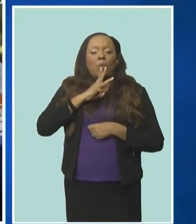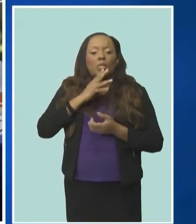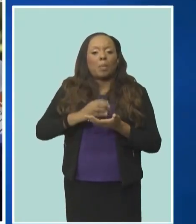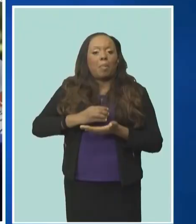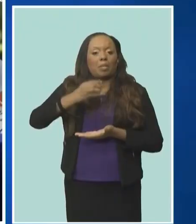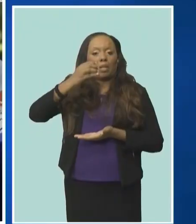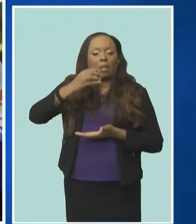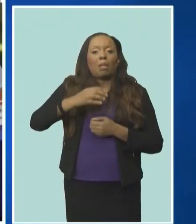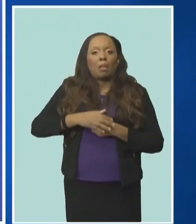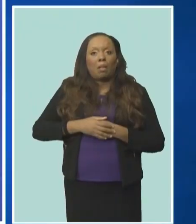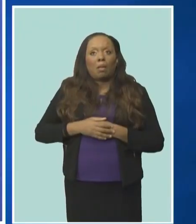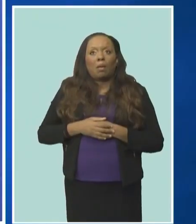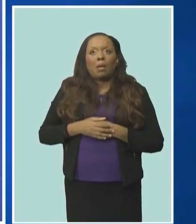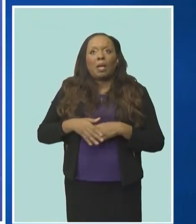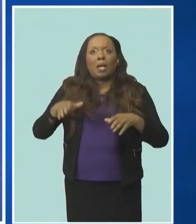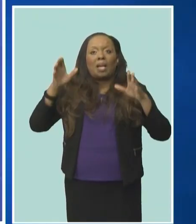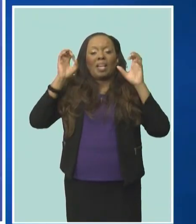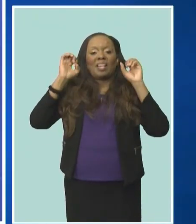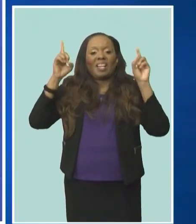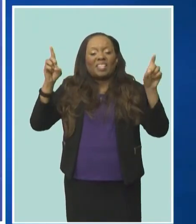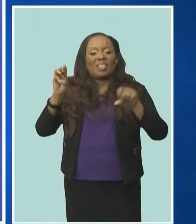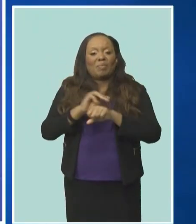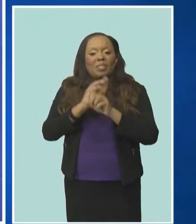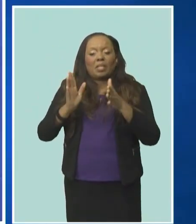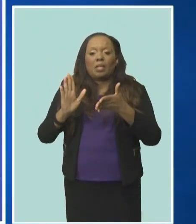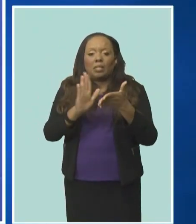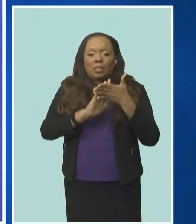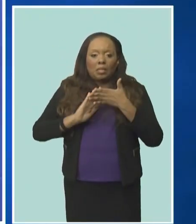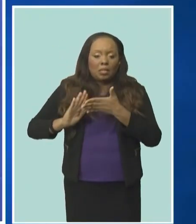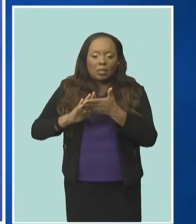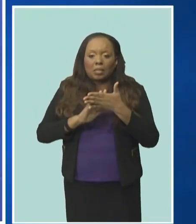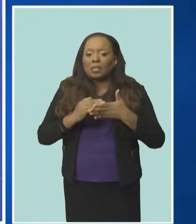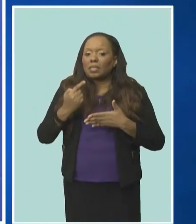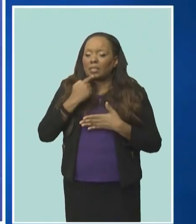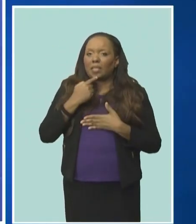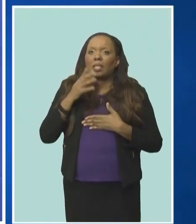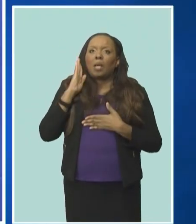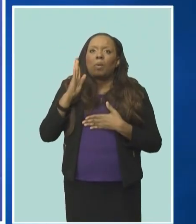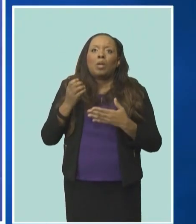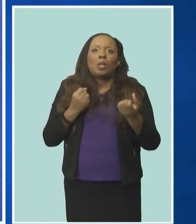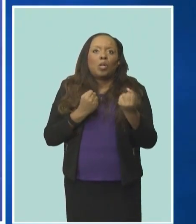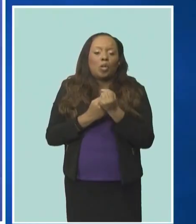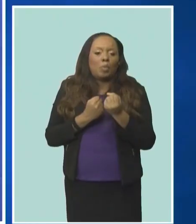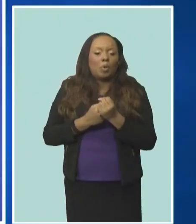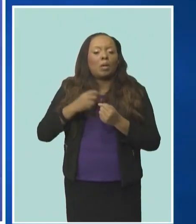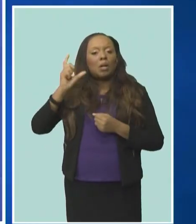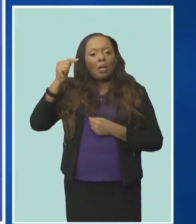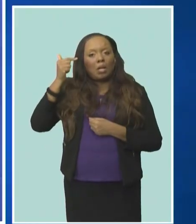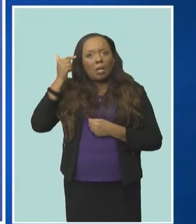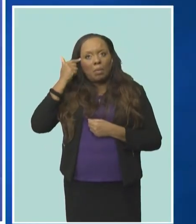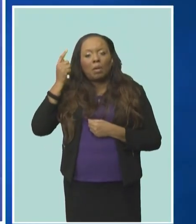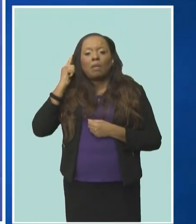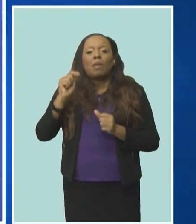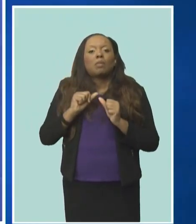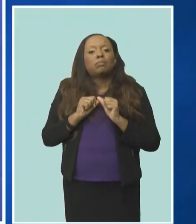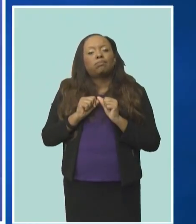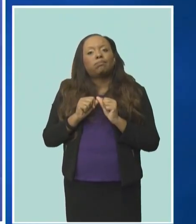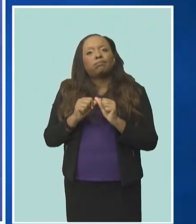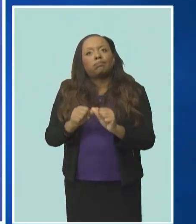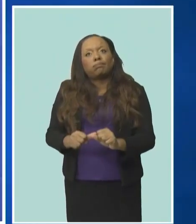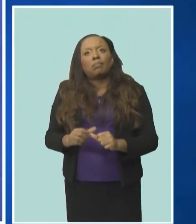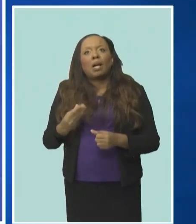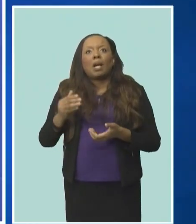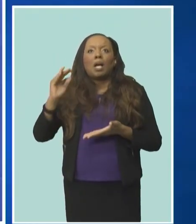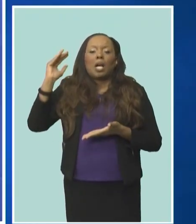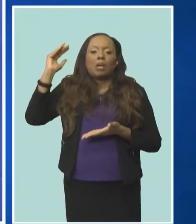Education Minister Chad Blackman lauds the contribution, saying it supports the government's commitment to sustainability and